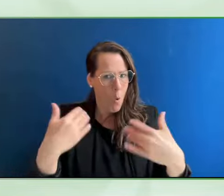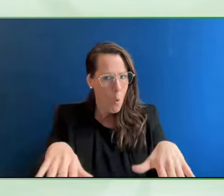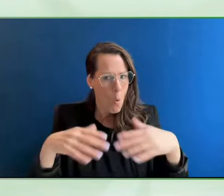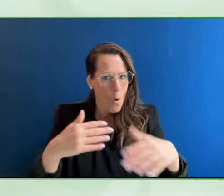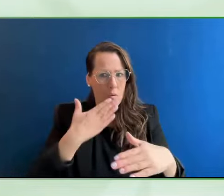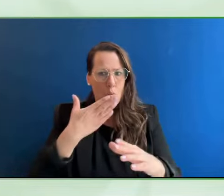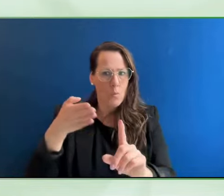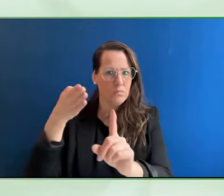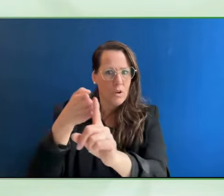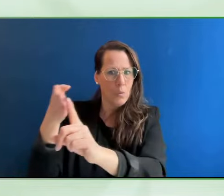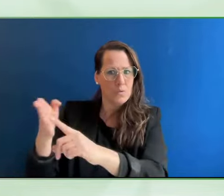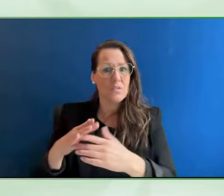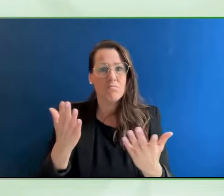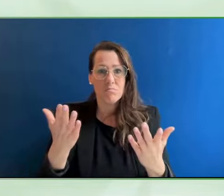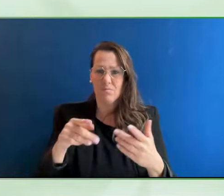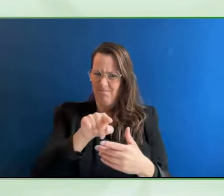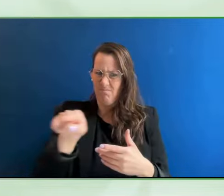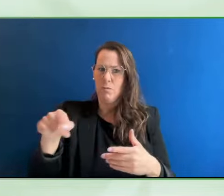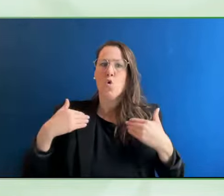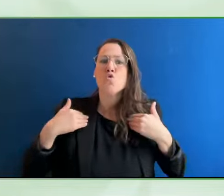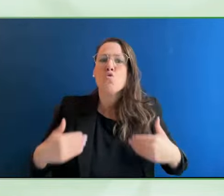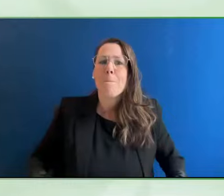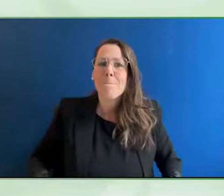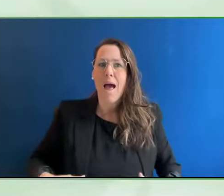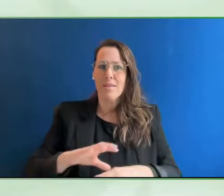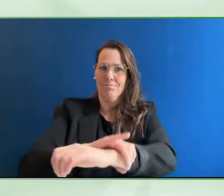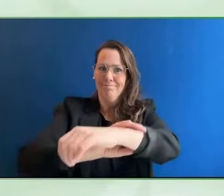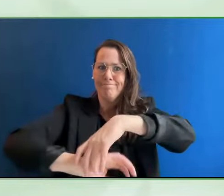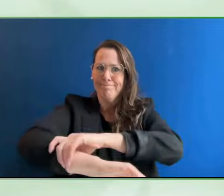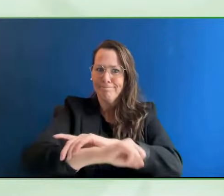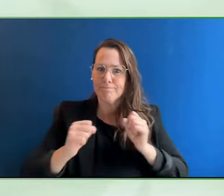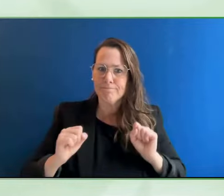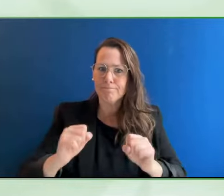strong to-dos in Ukraine, of course.